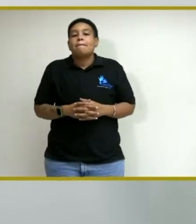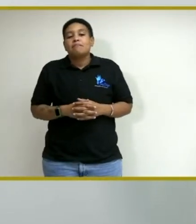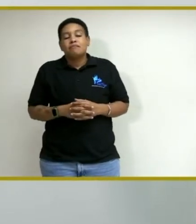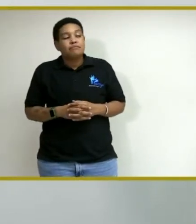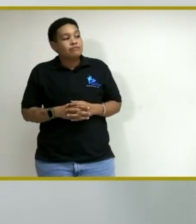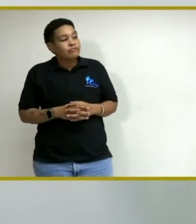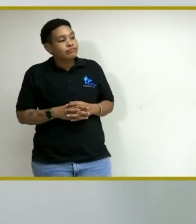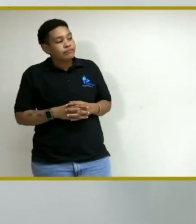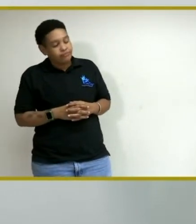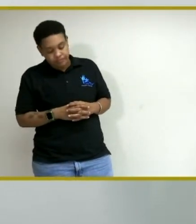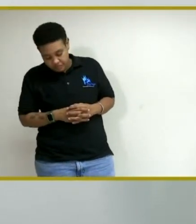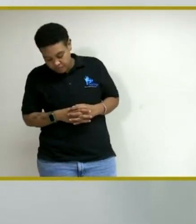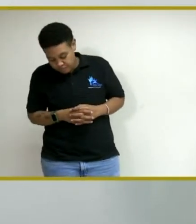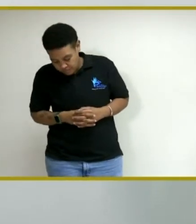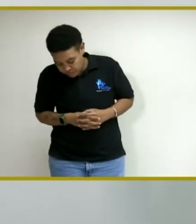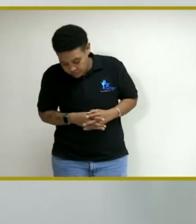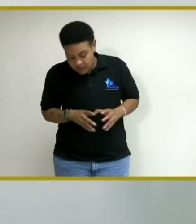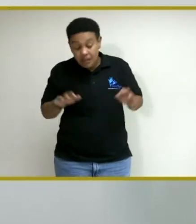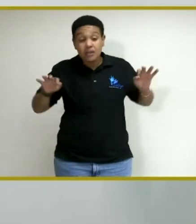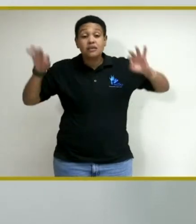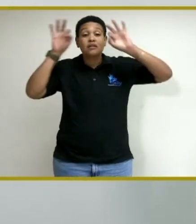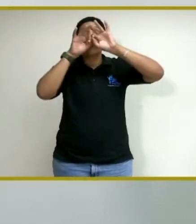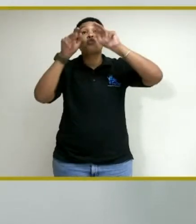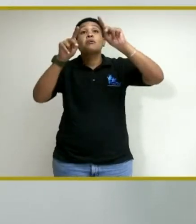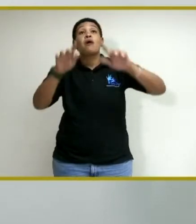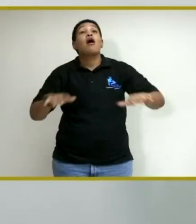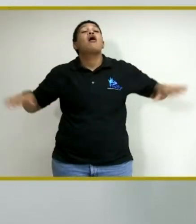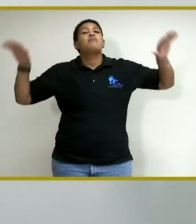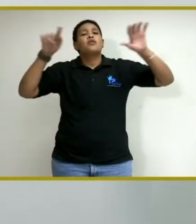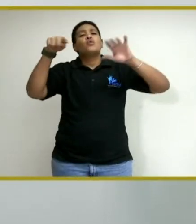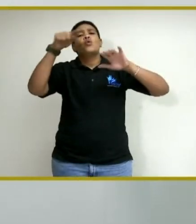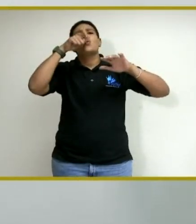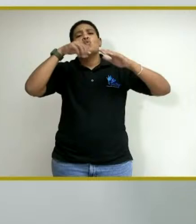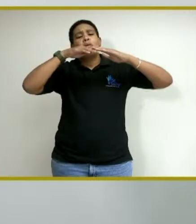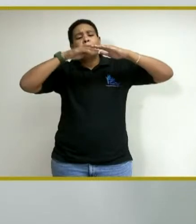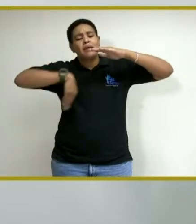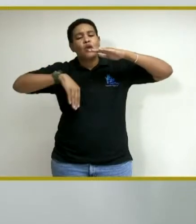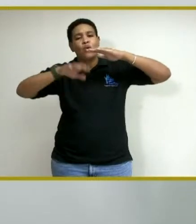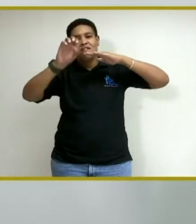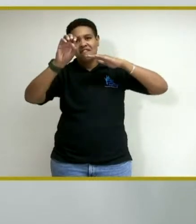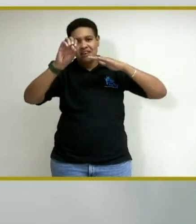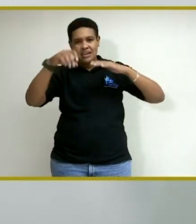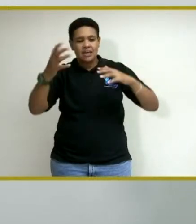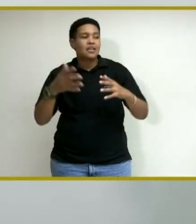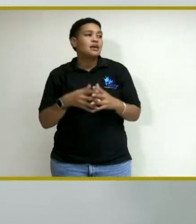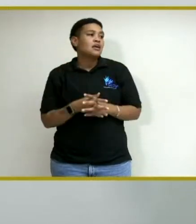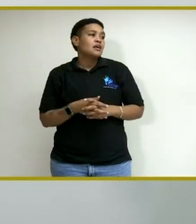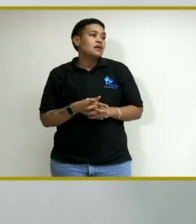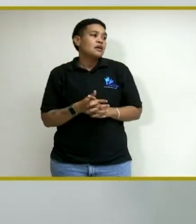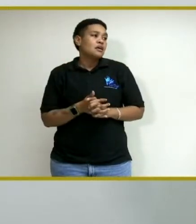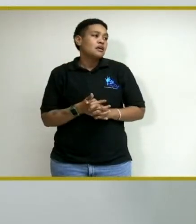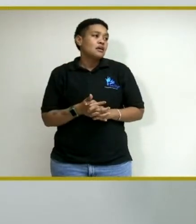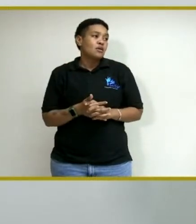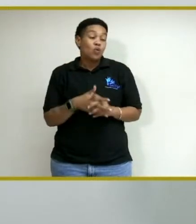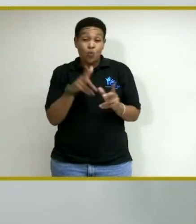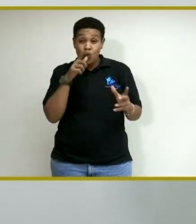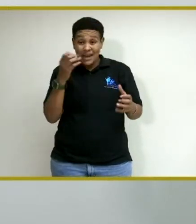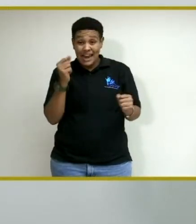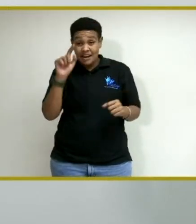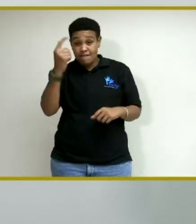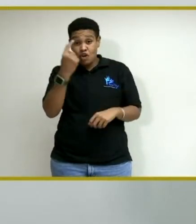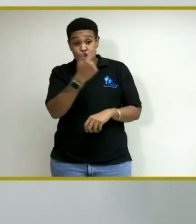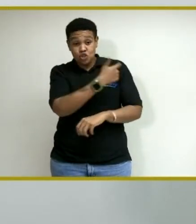It is important that the population, or those who are below 50, who have had a first